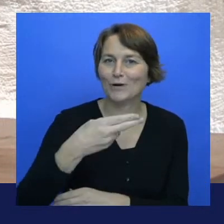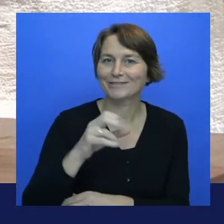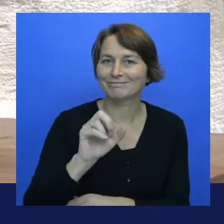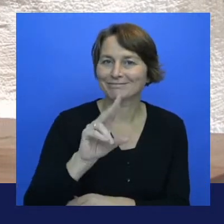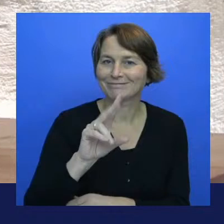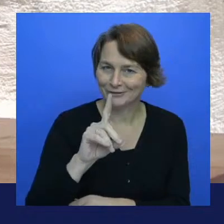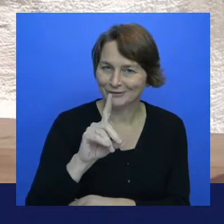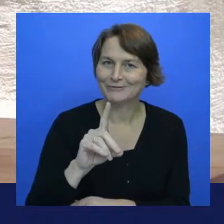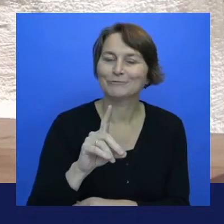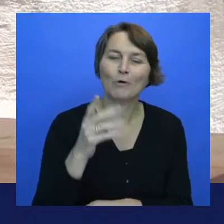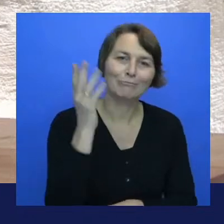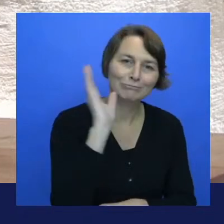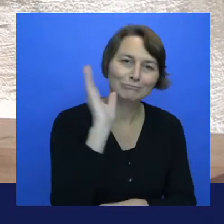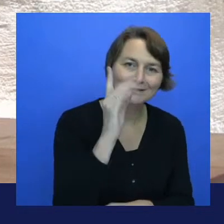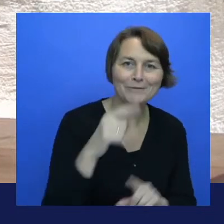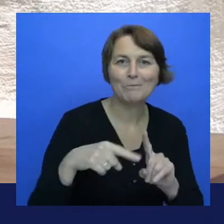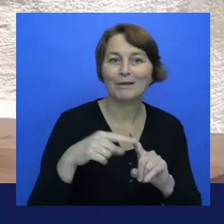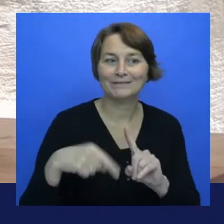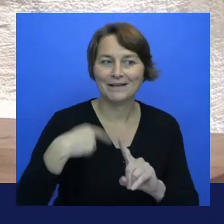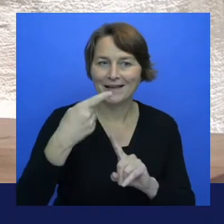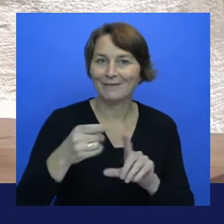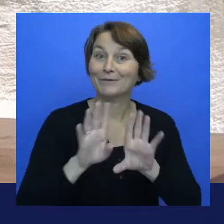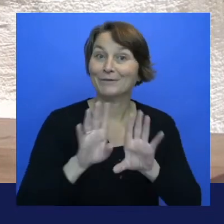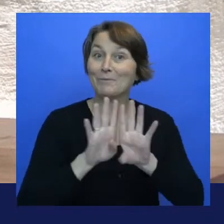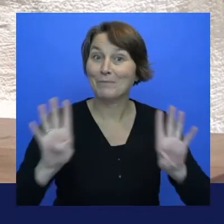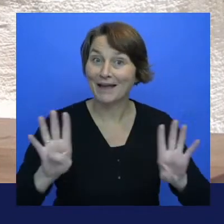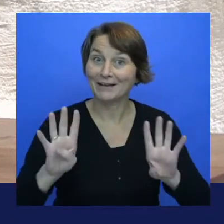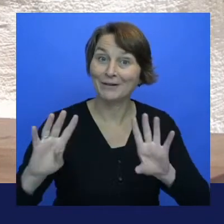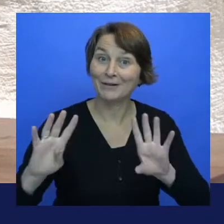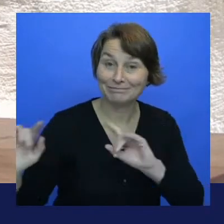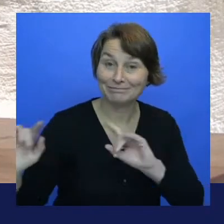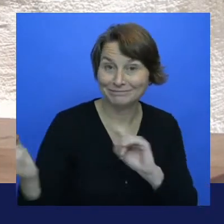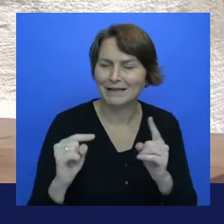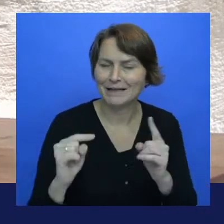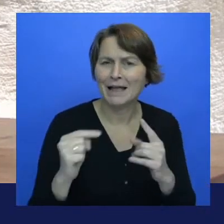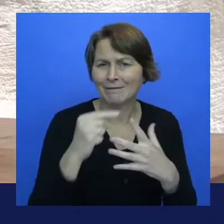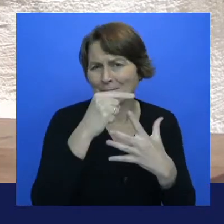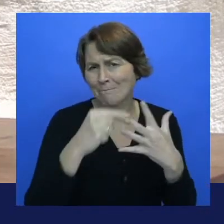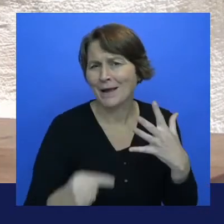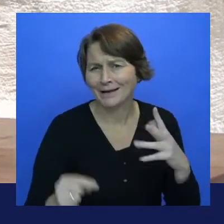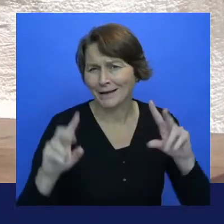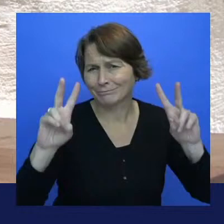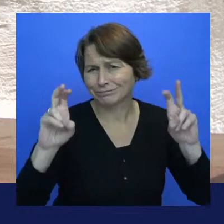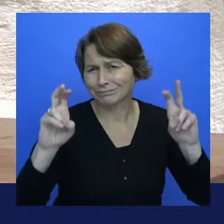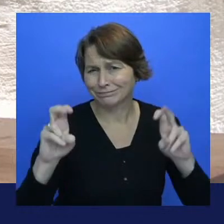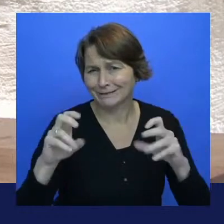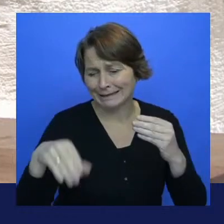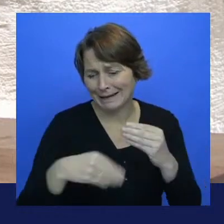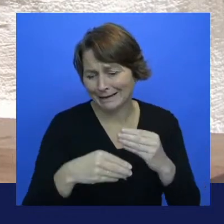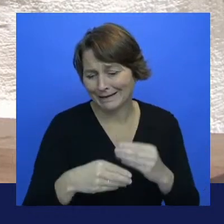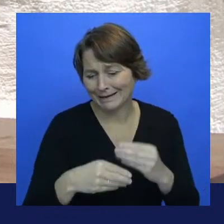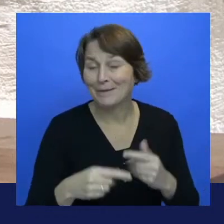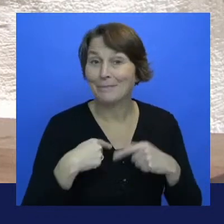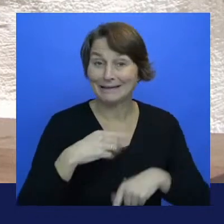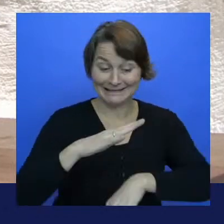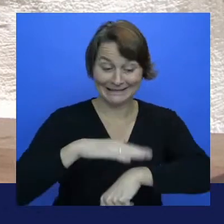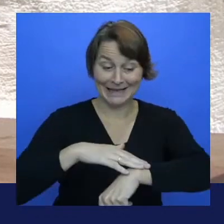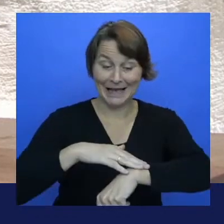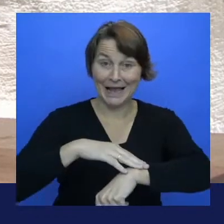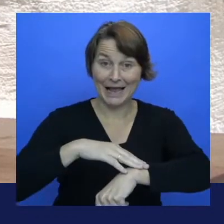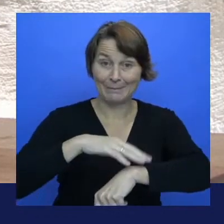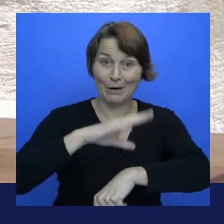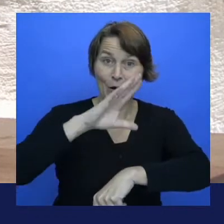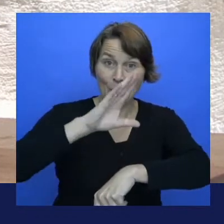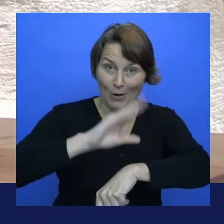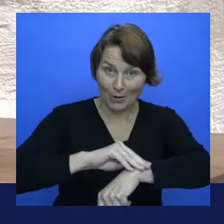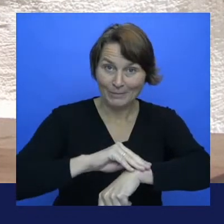afterwards. There's a lot more stuff to talk about, I'm sure. But we're out of time. And with that, I would like to announce the winner of the $50